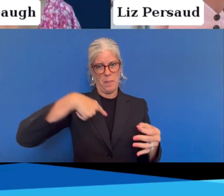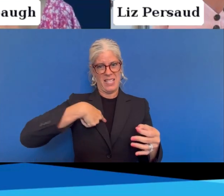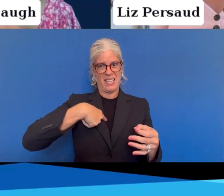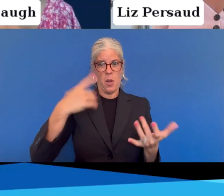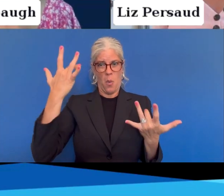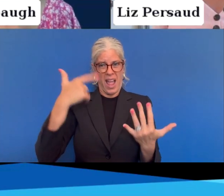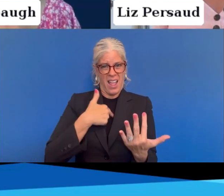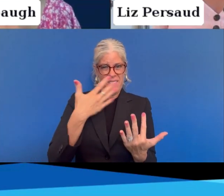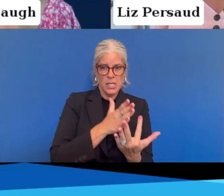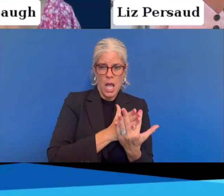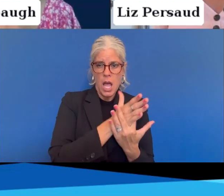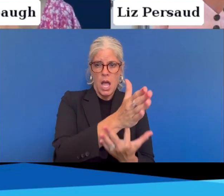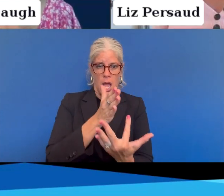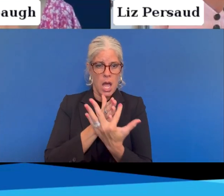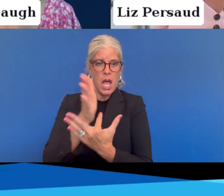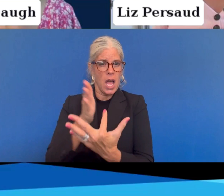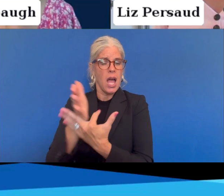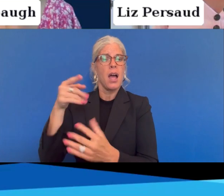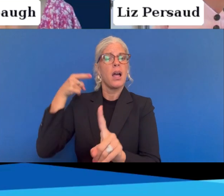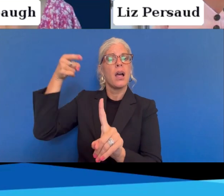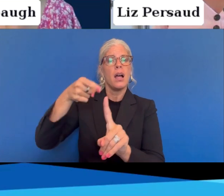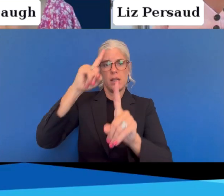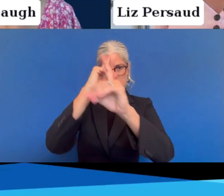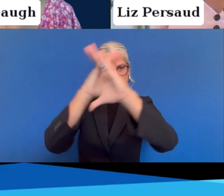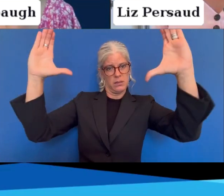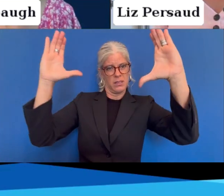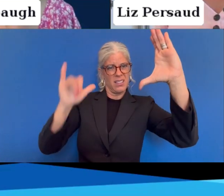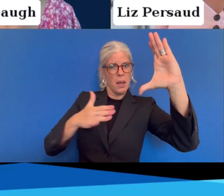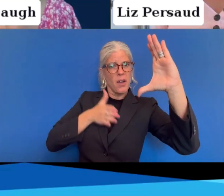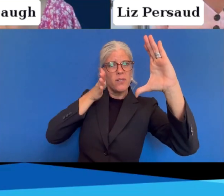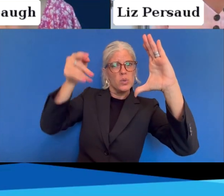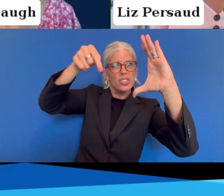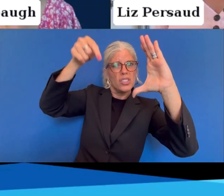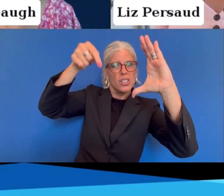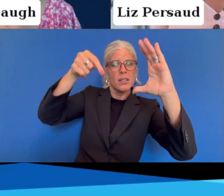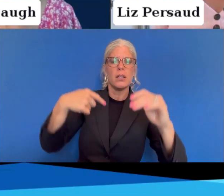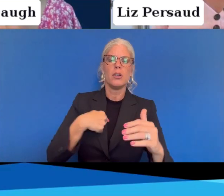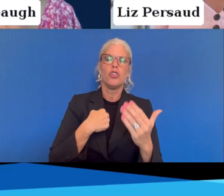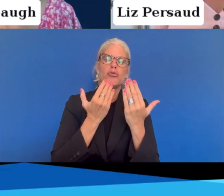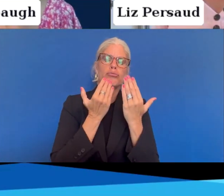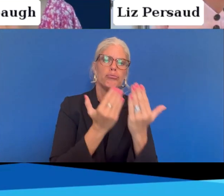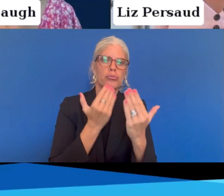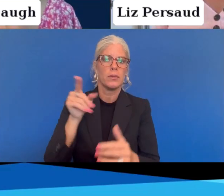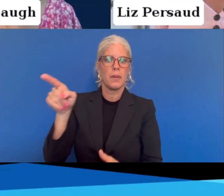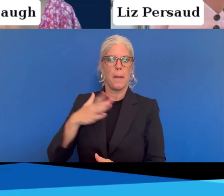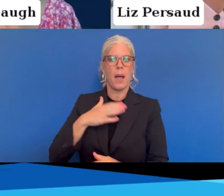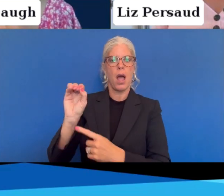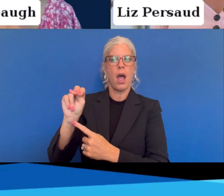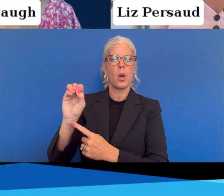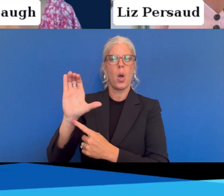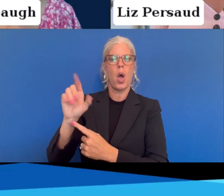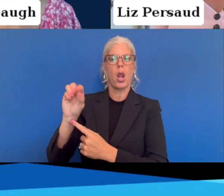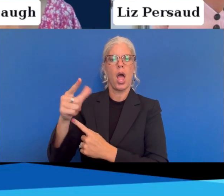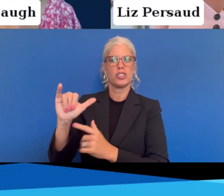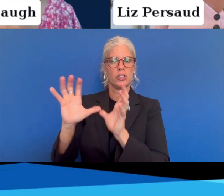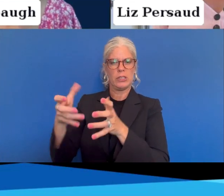I feel like it was the right decision for me, especially just dealing with everything and looking at the big picture. I'm very grateful that my oncology